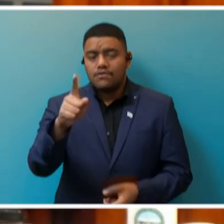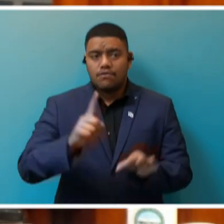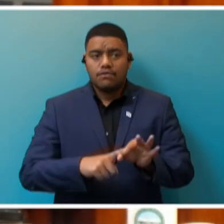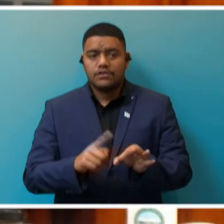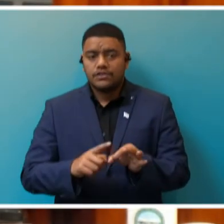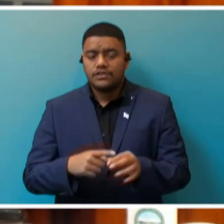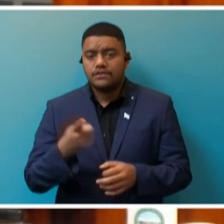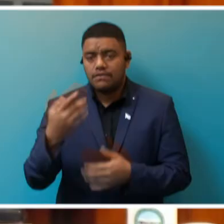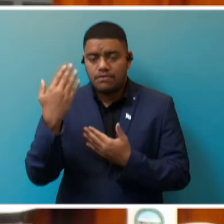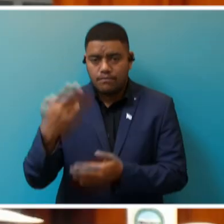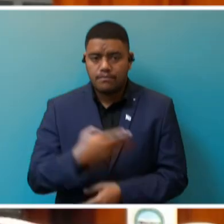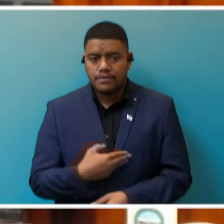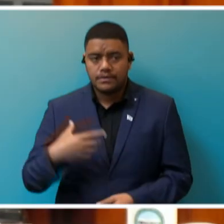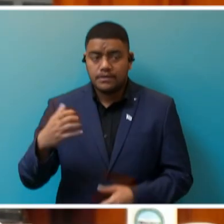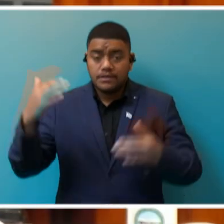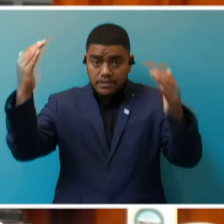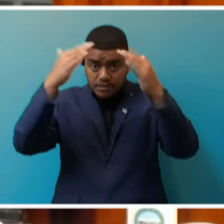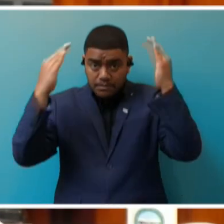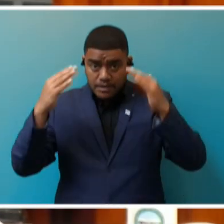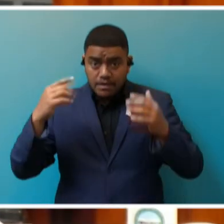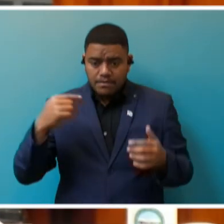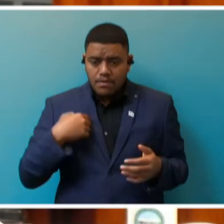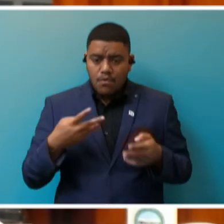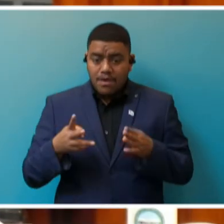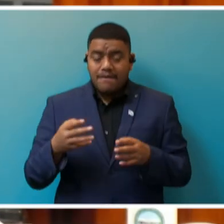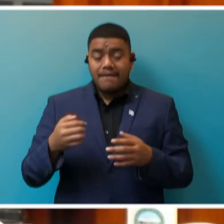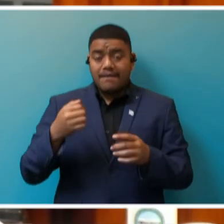Bolia. Mr. Speaker, by way of background,